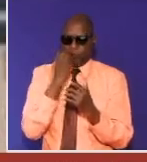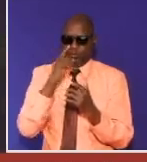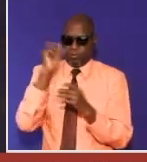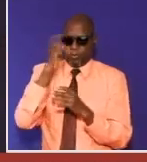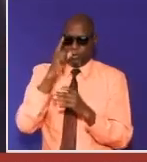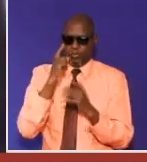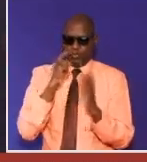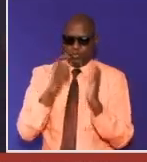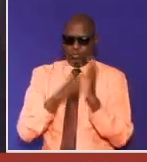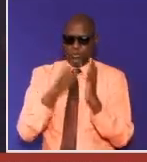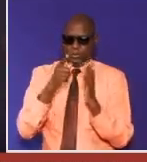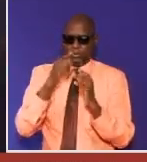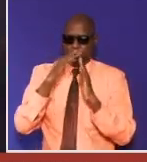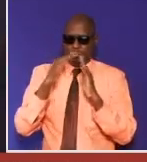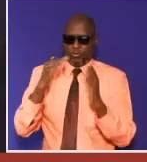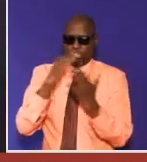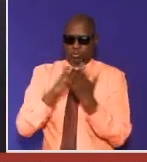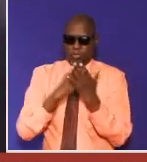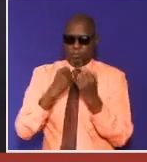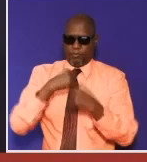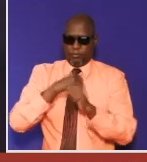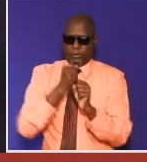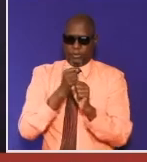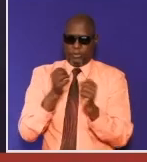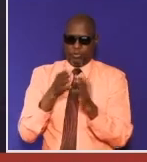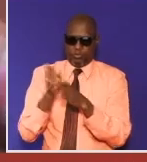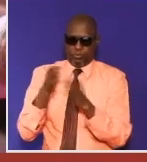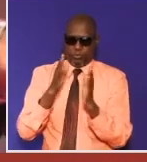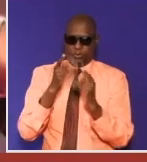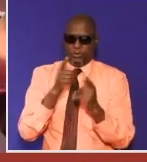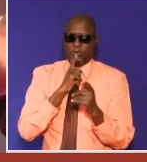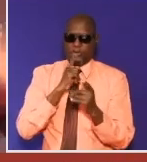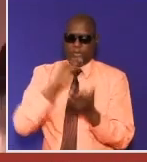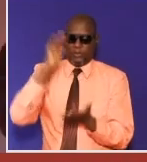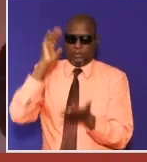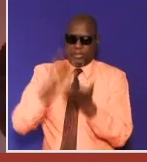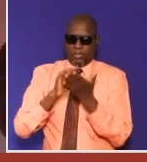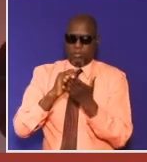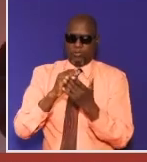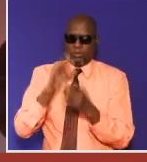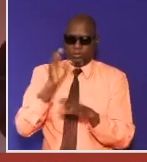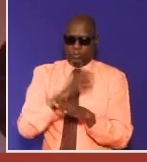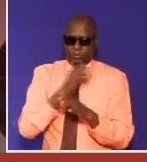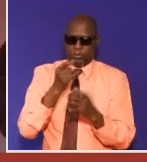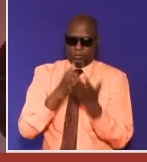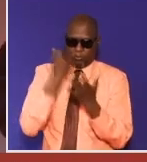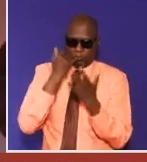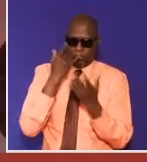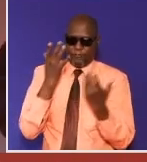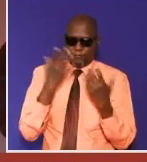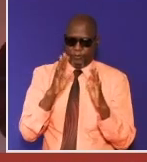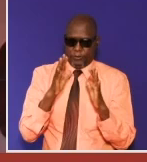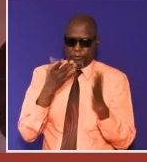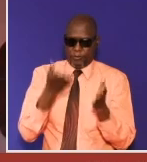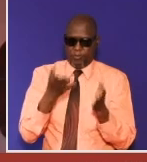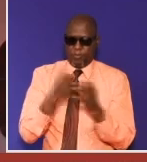project has created employment opportunities and also aided the reduction of vices like alcoholism and drug abuse. Mama amelala juu ya